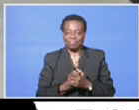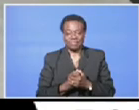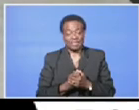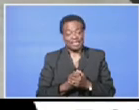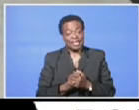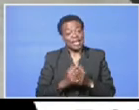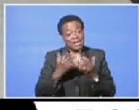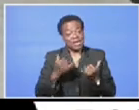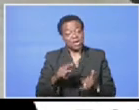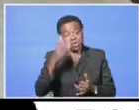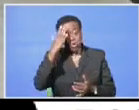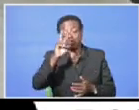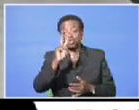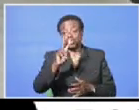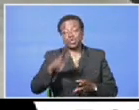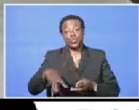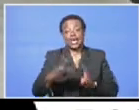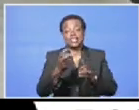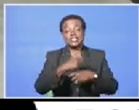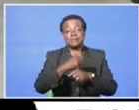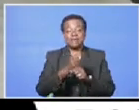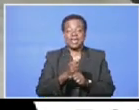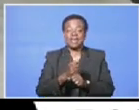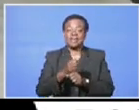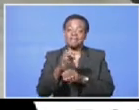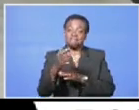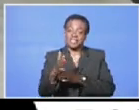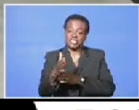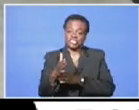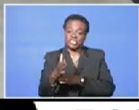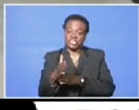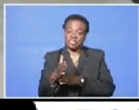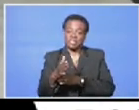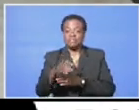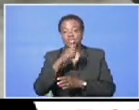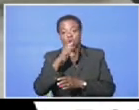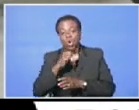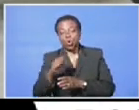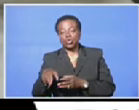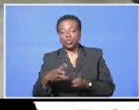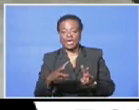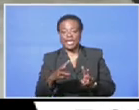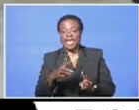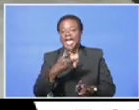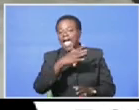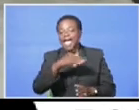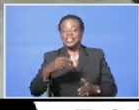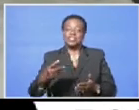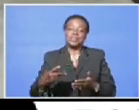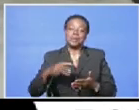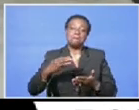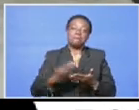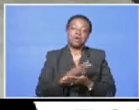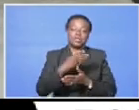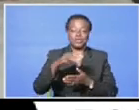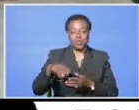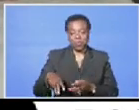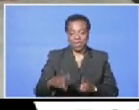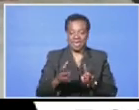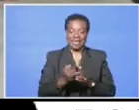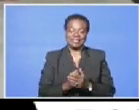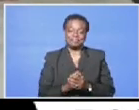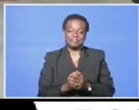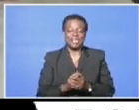So now I know two ways to make fish. The traditional way and the modern way with a little flair.